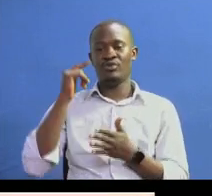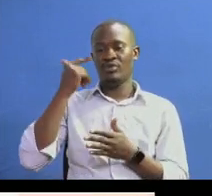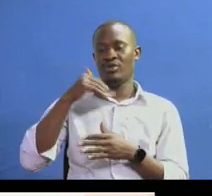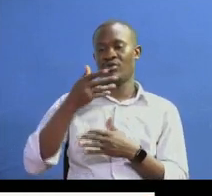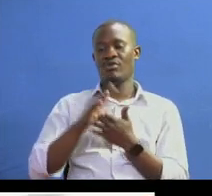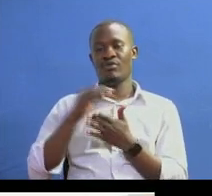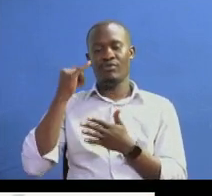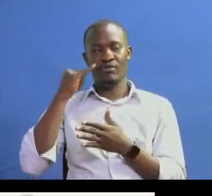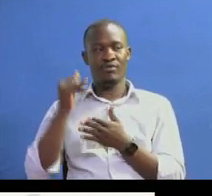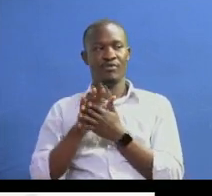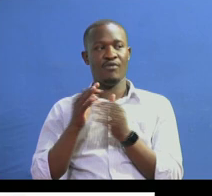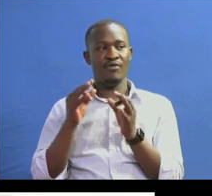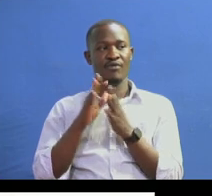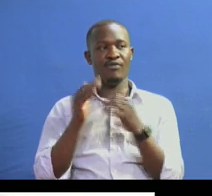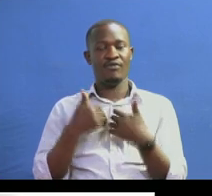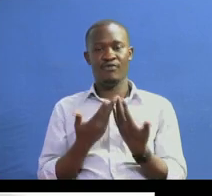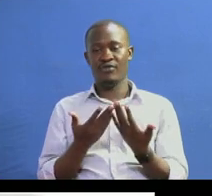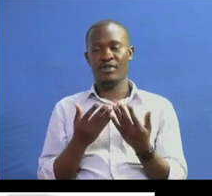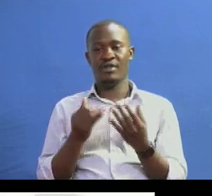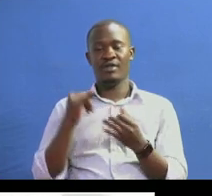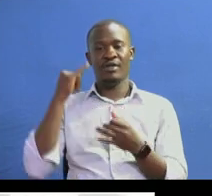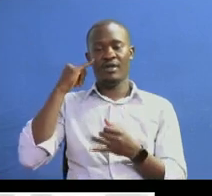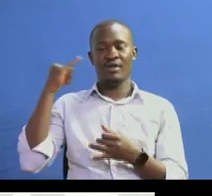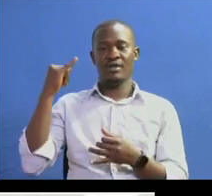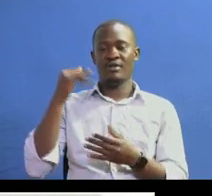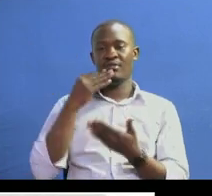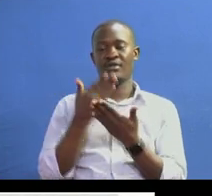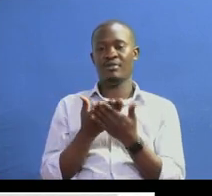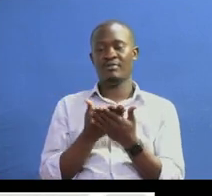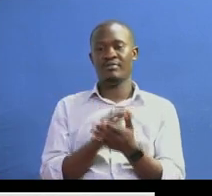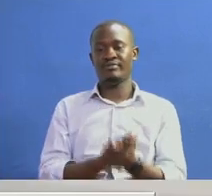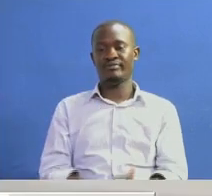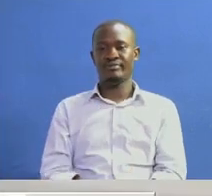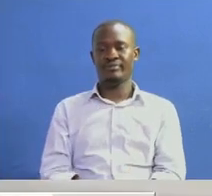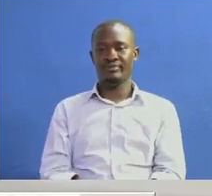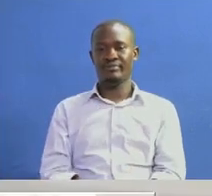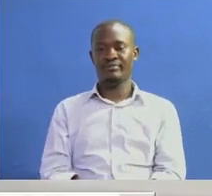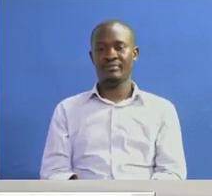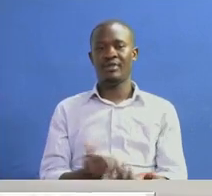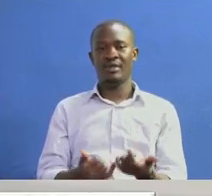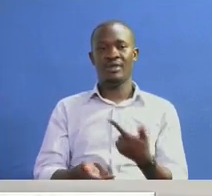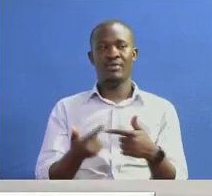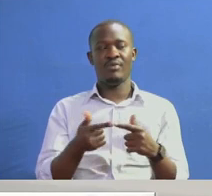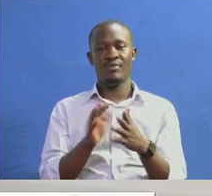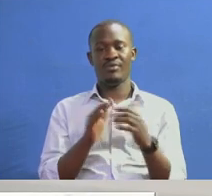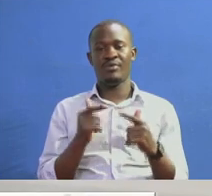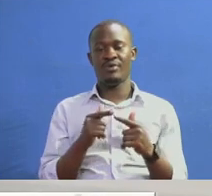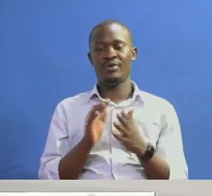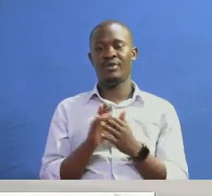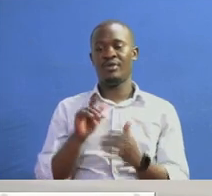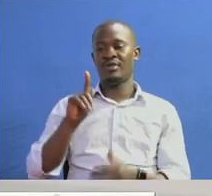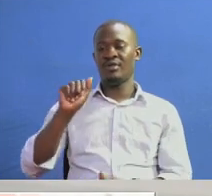to have free access to internet and laptops, and they can work from there. Thank you very much. Thank you so much, Valentine. Now, I'll come back to you,